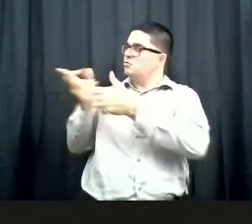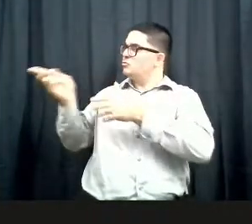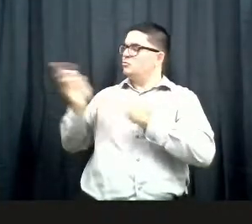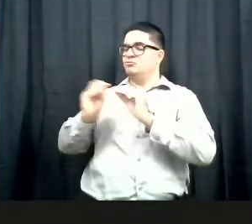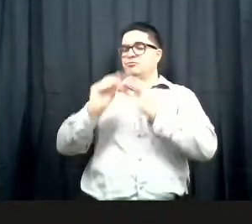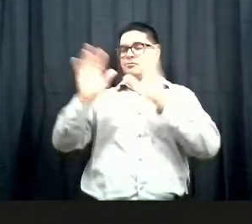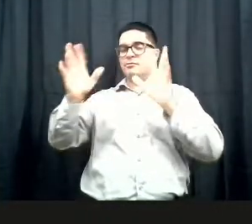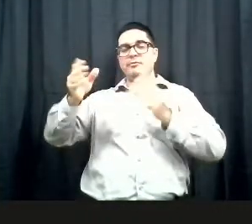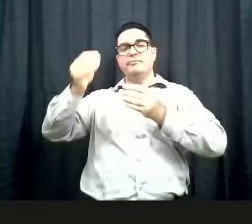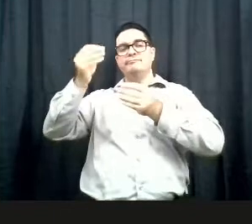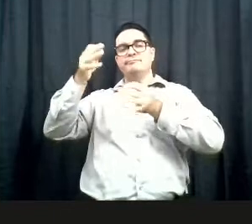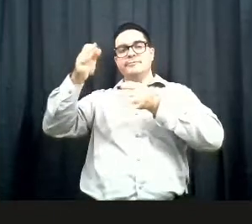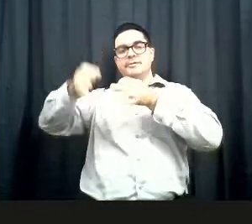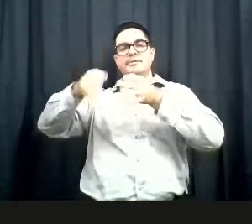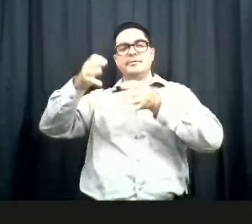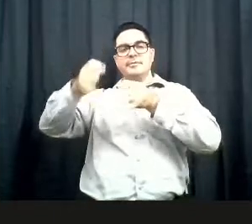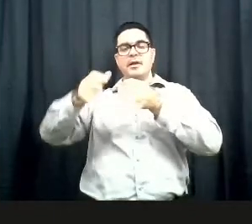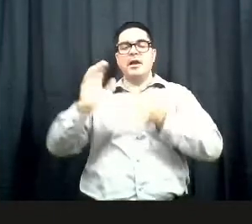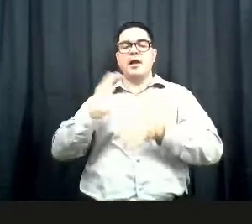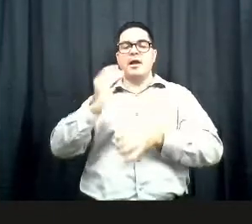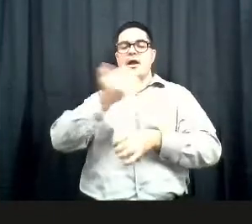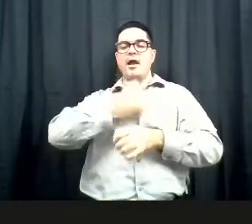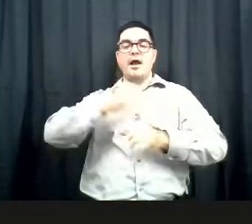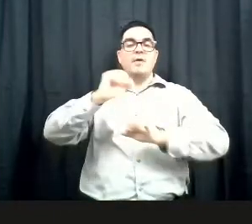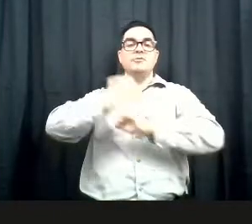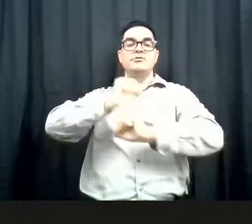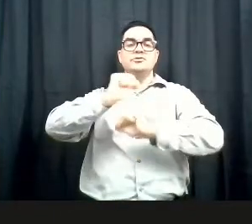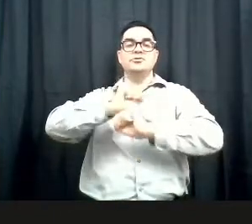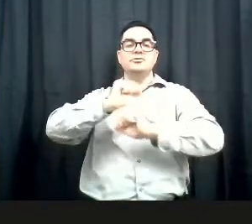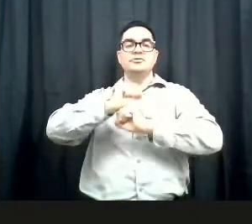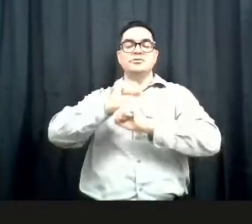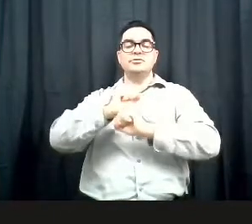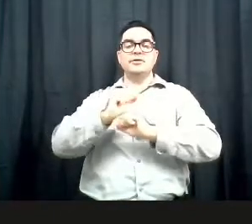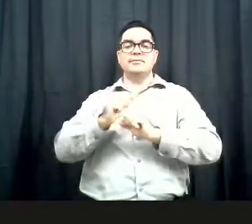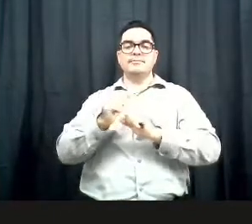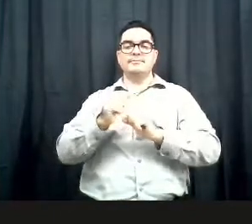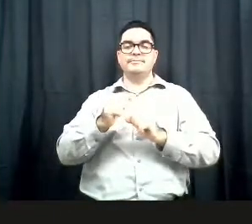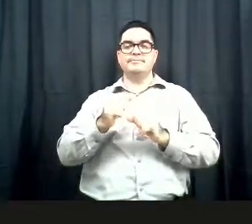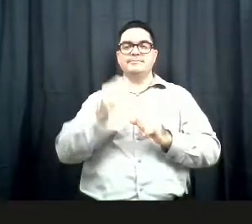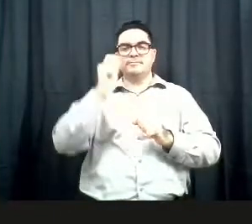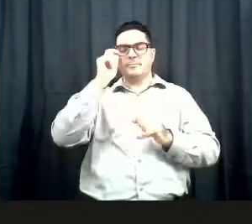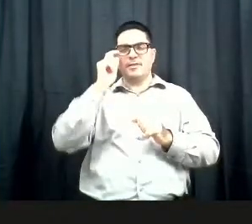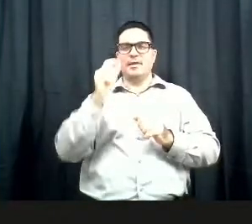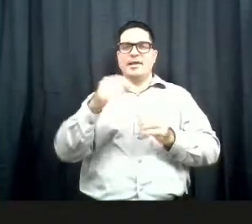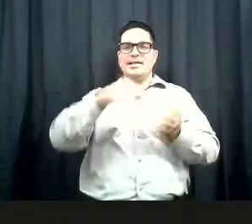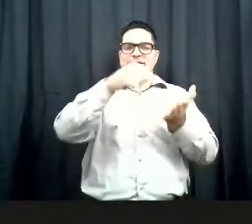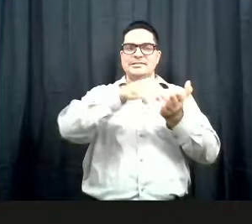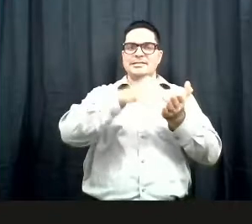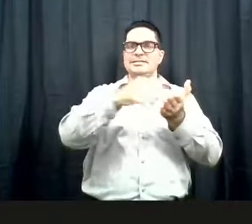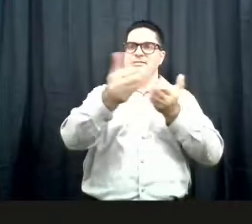our job was to revise the fiscal plan to make more dollars available for debt service, and I understand that perspective.